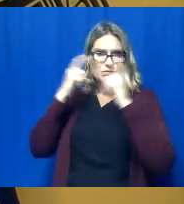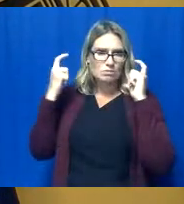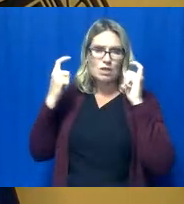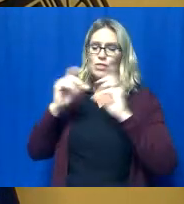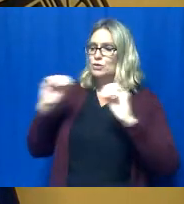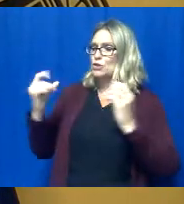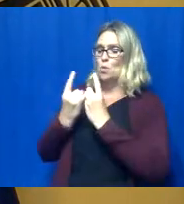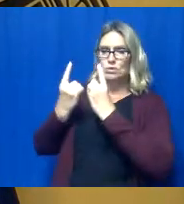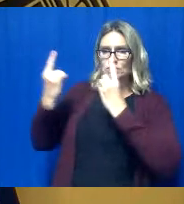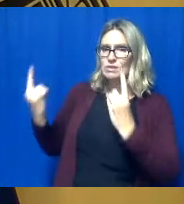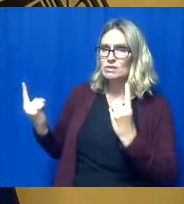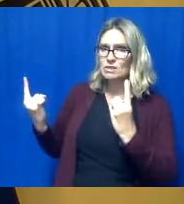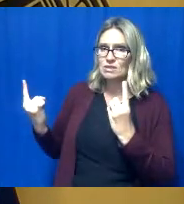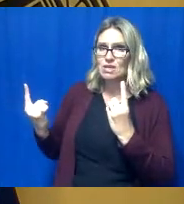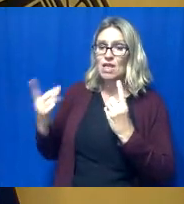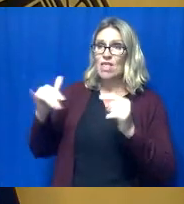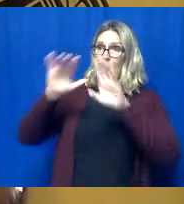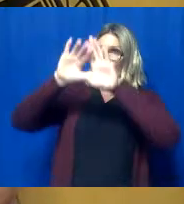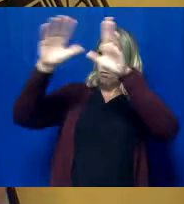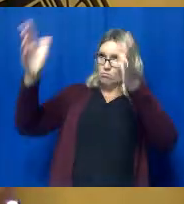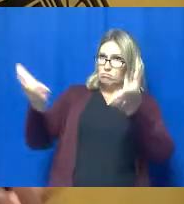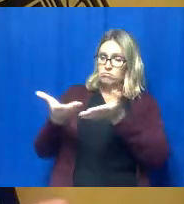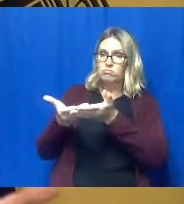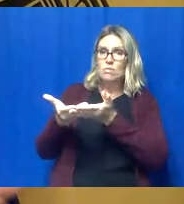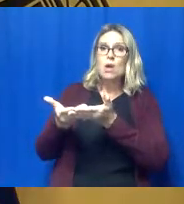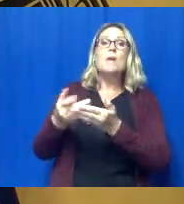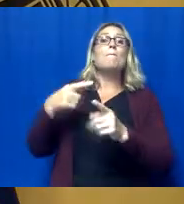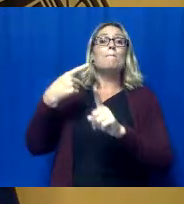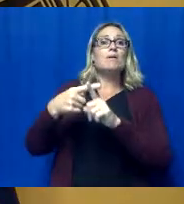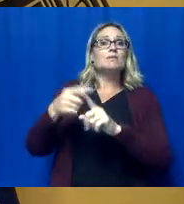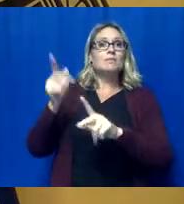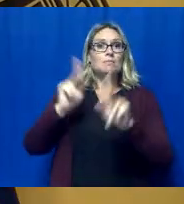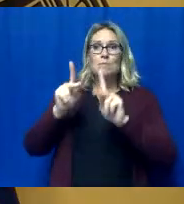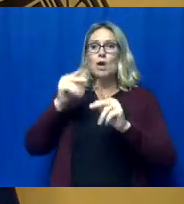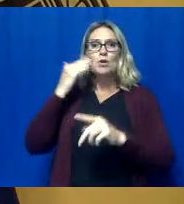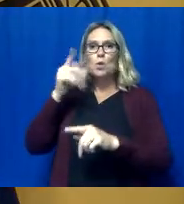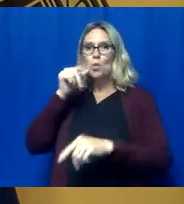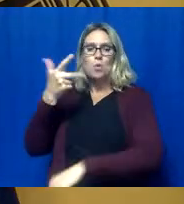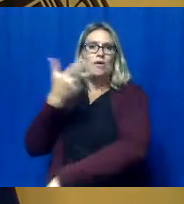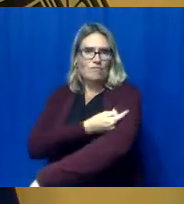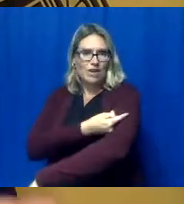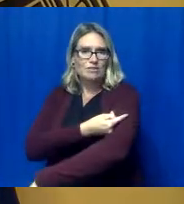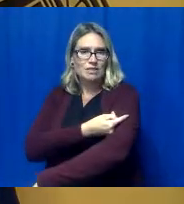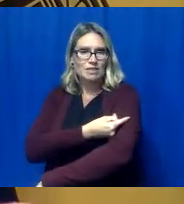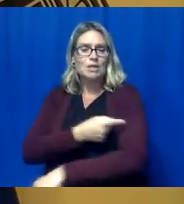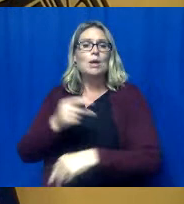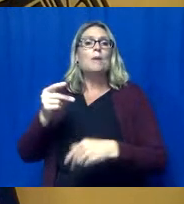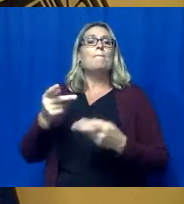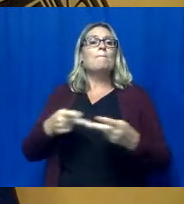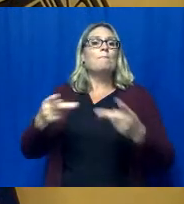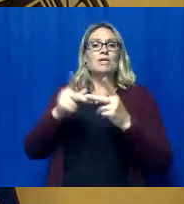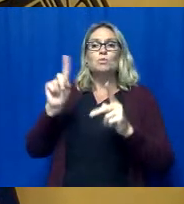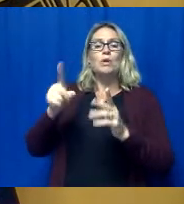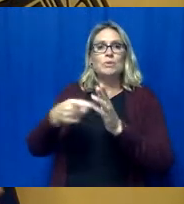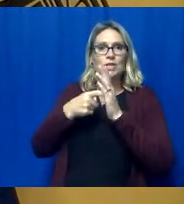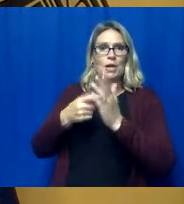So when you put that into the equation with the population that we know are vaccinated, and the places where we will require proof of vaccination,